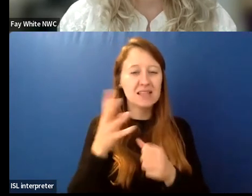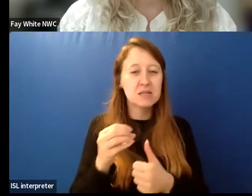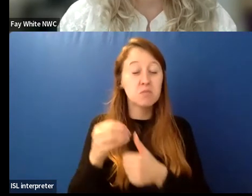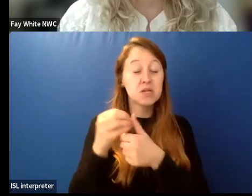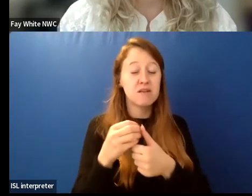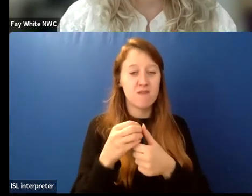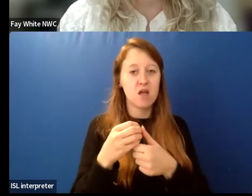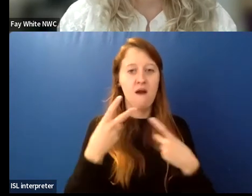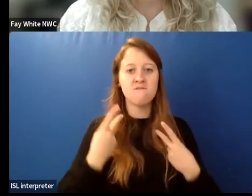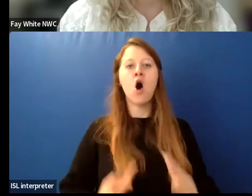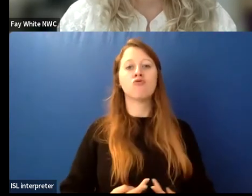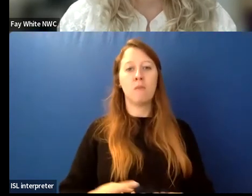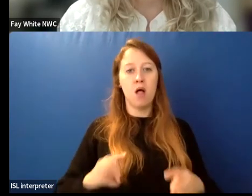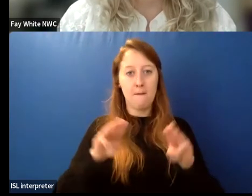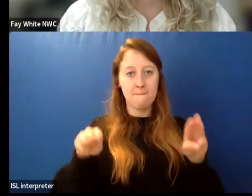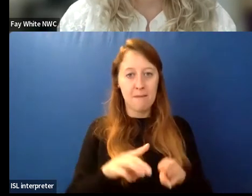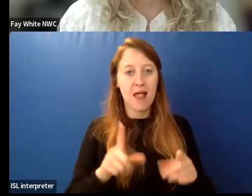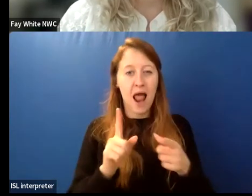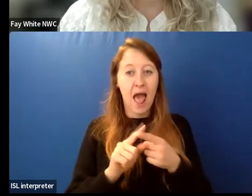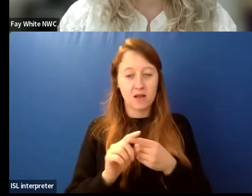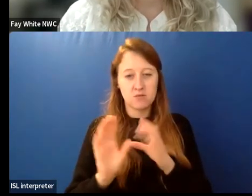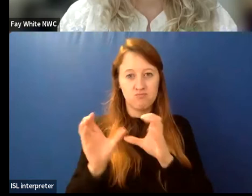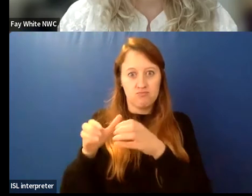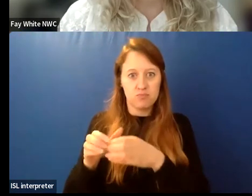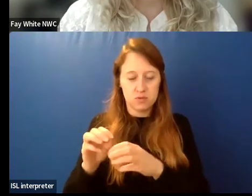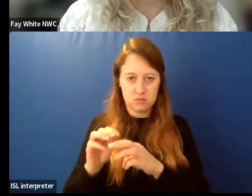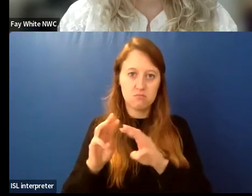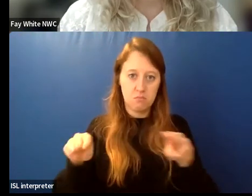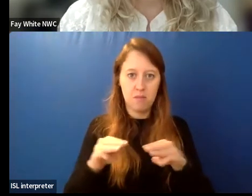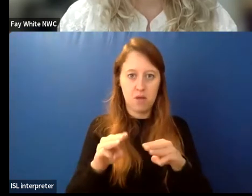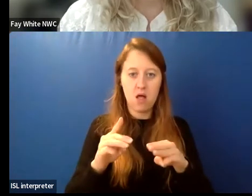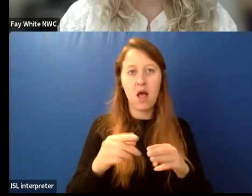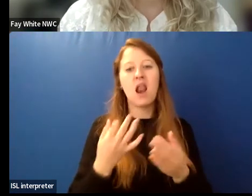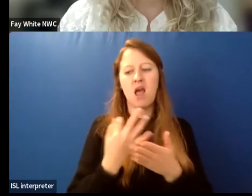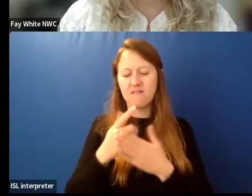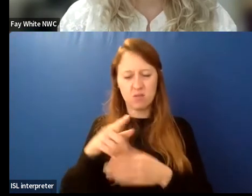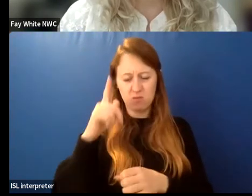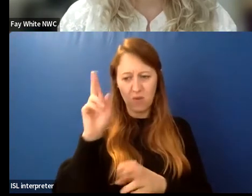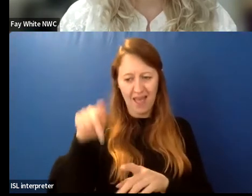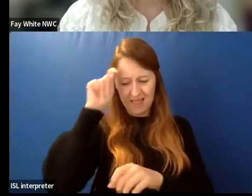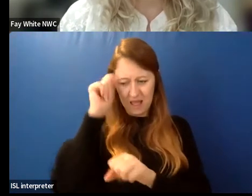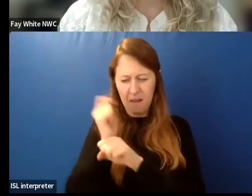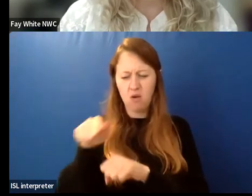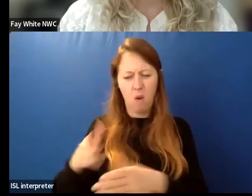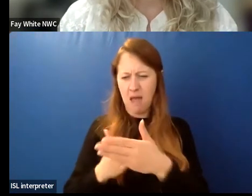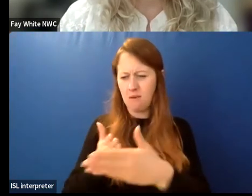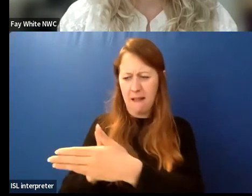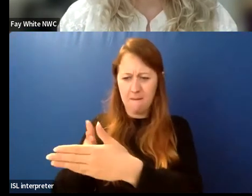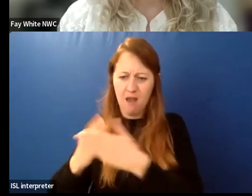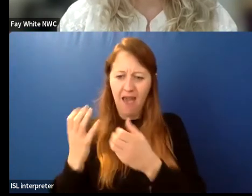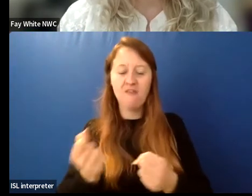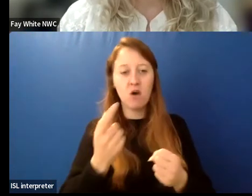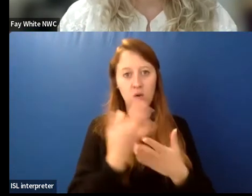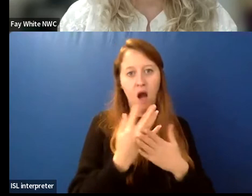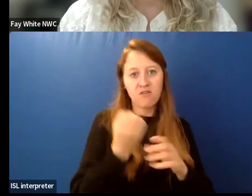vulnerable people, it's easy to forget what we did achieve. And I think if we could repeal the